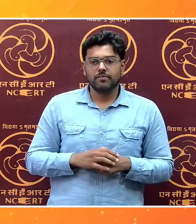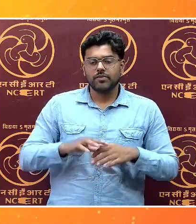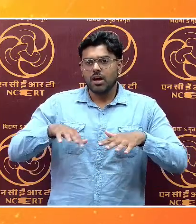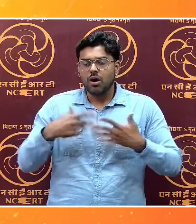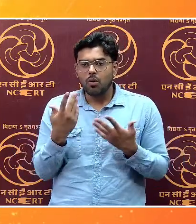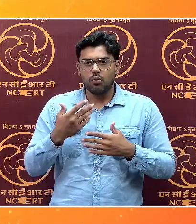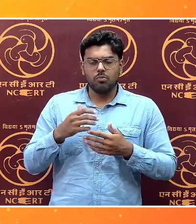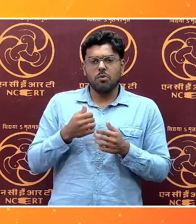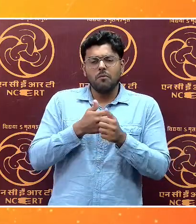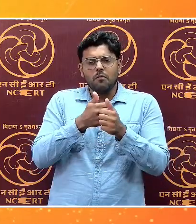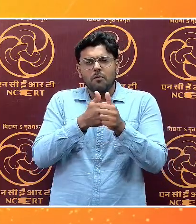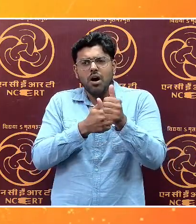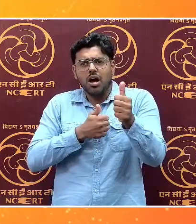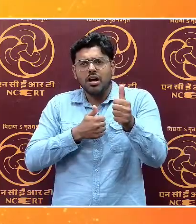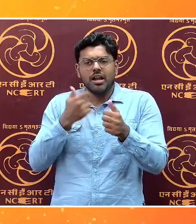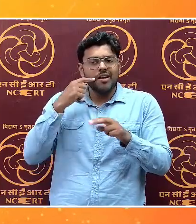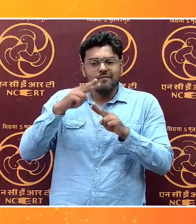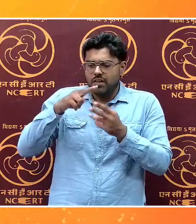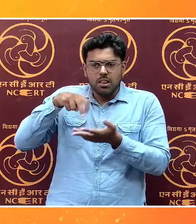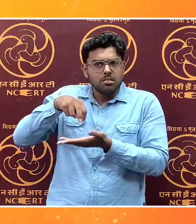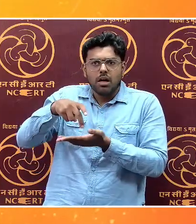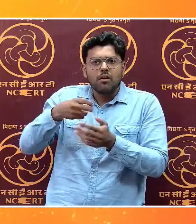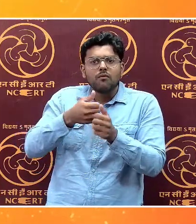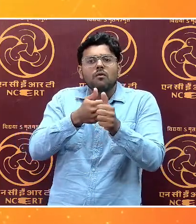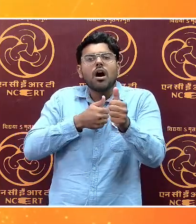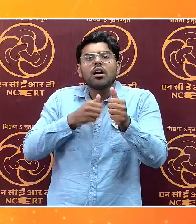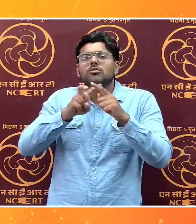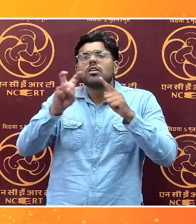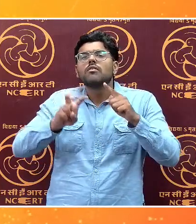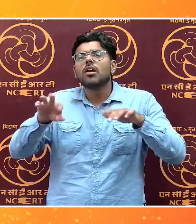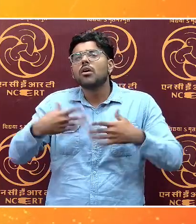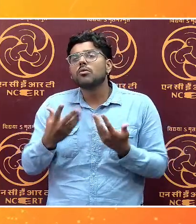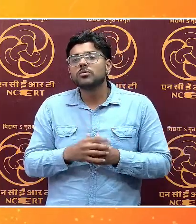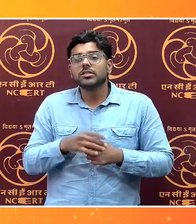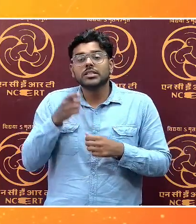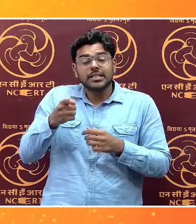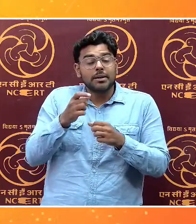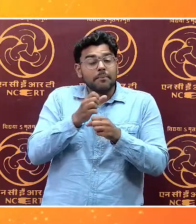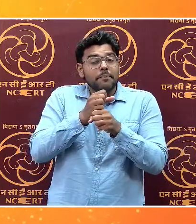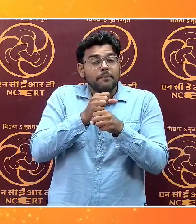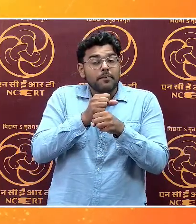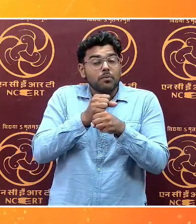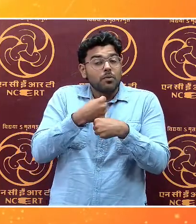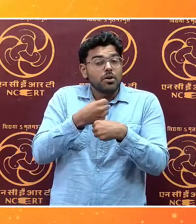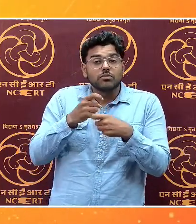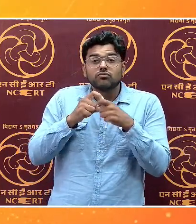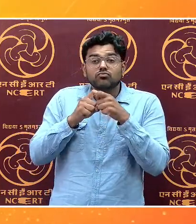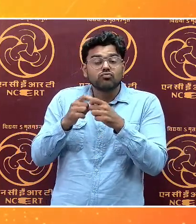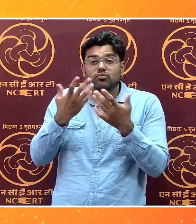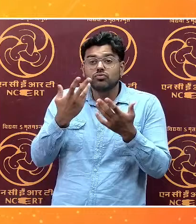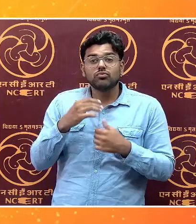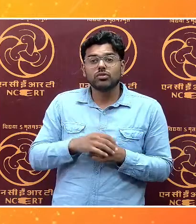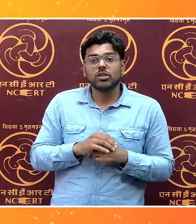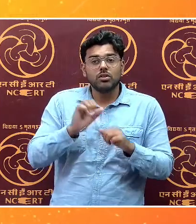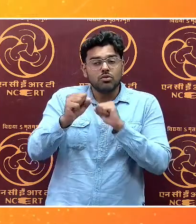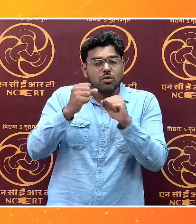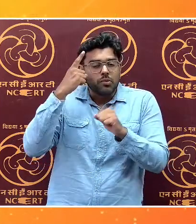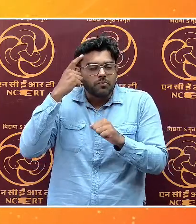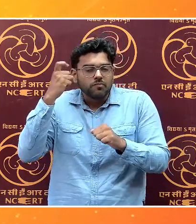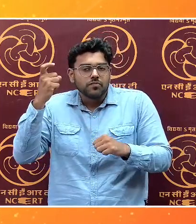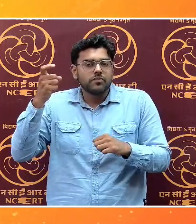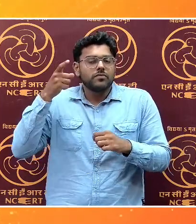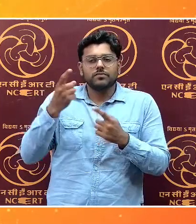one travel far without feet? And this question has been designed to assess your